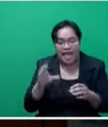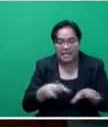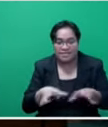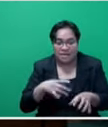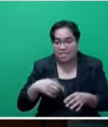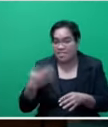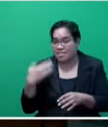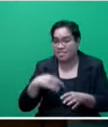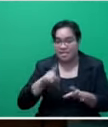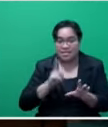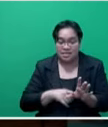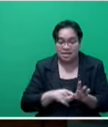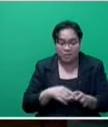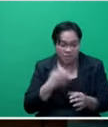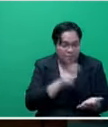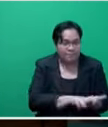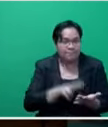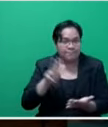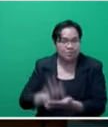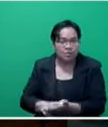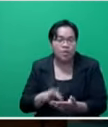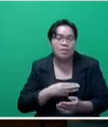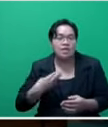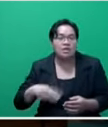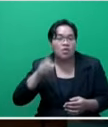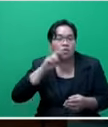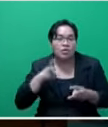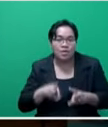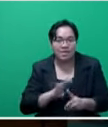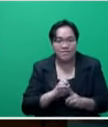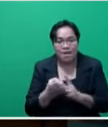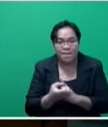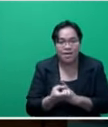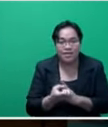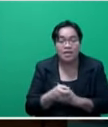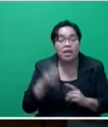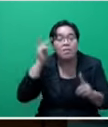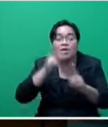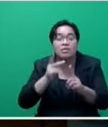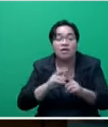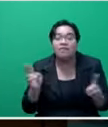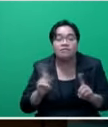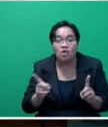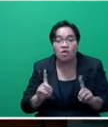Ministry signed a memorandum of agreement with the Ministry of Waterways and Environment. The purpose of the MOA